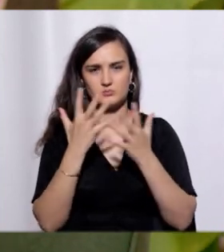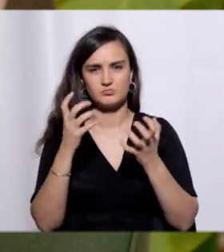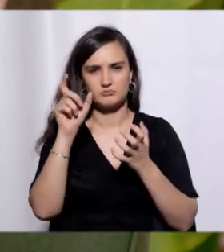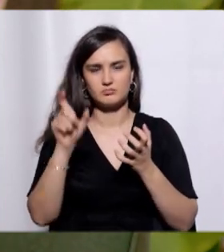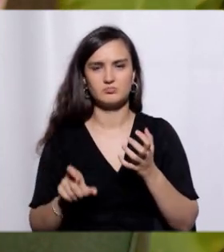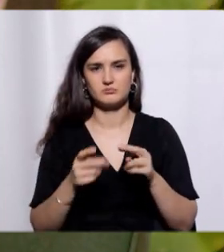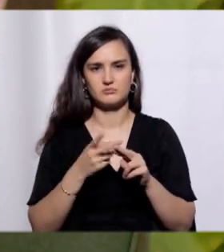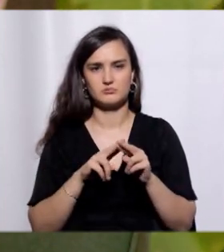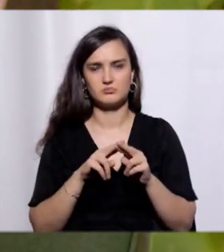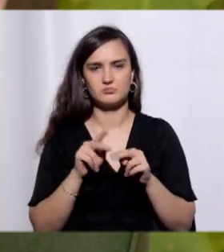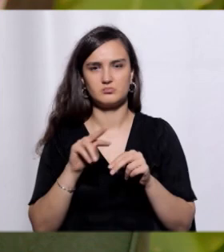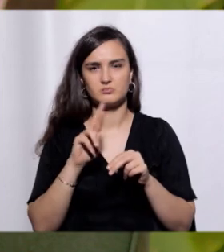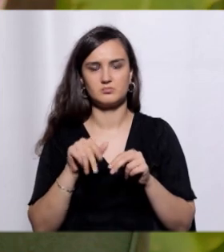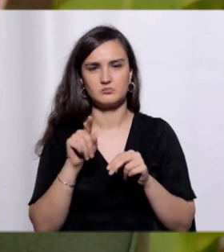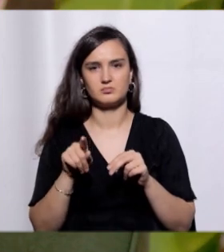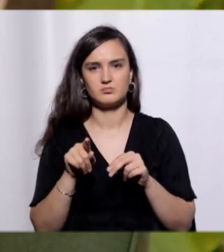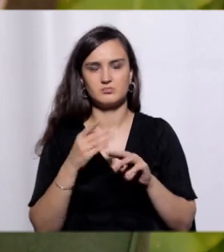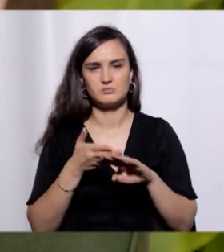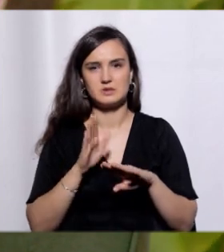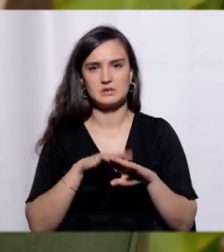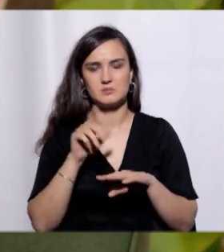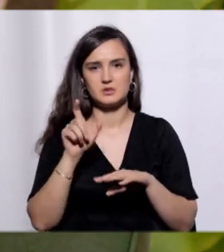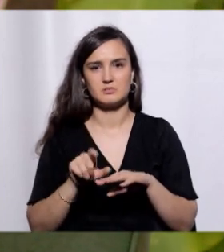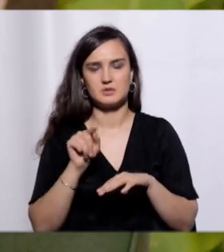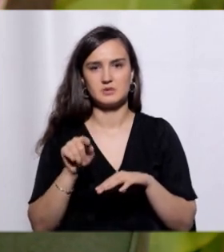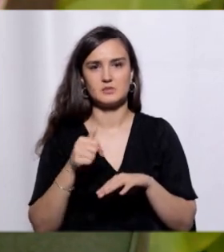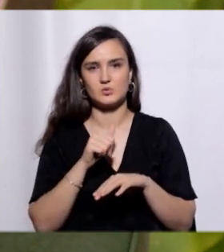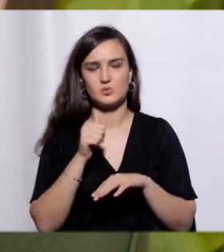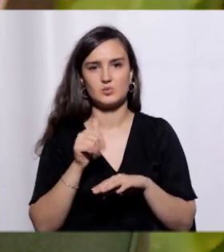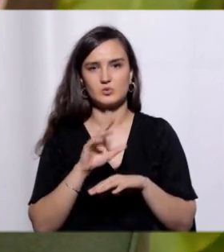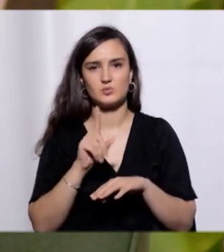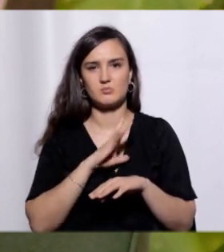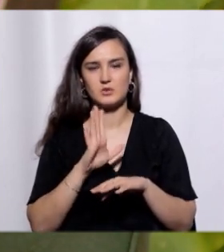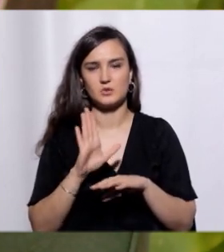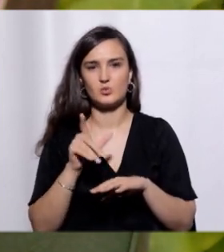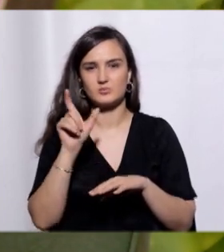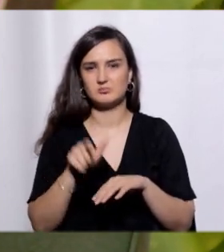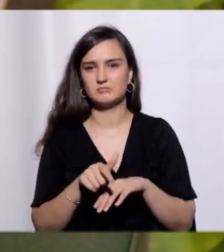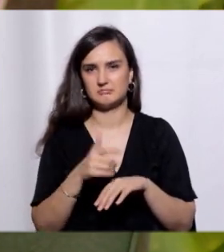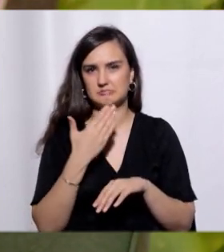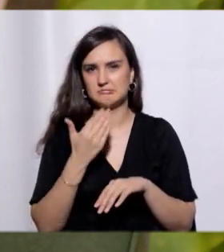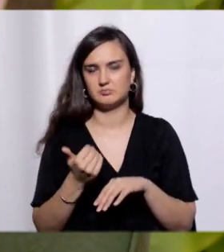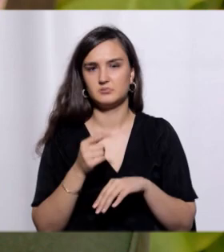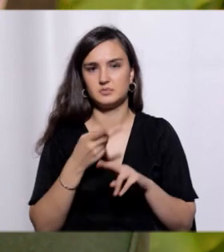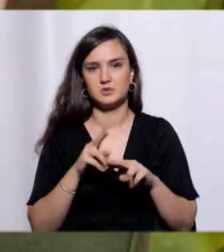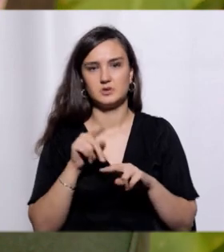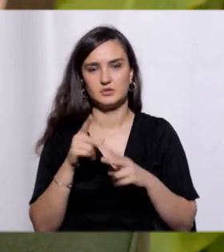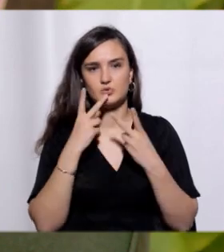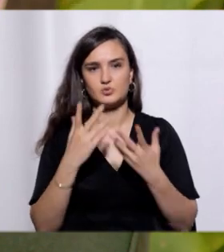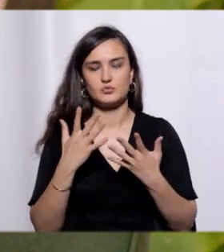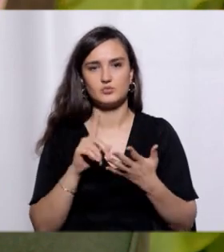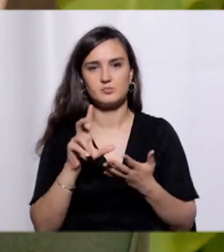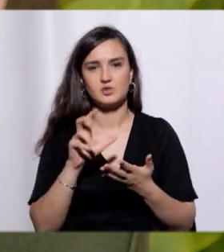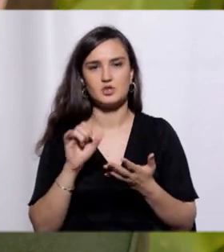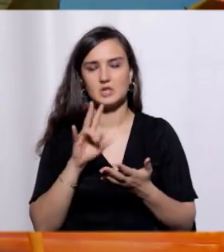with stern features and heavy brow. He is considered not to be handsome, and this is to show